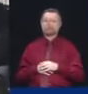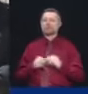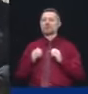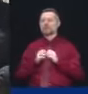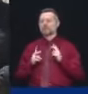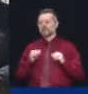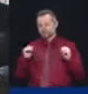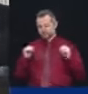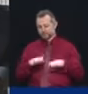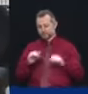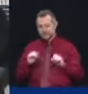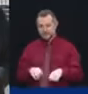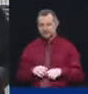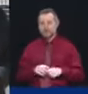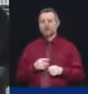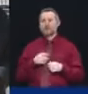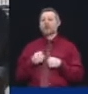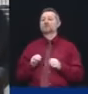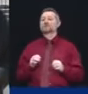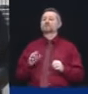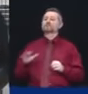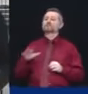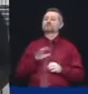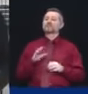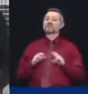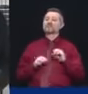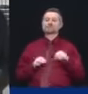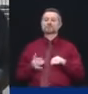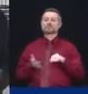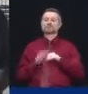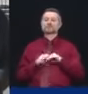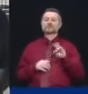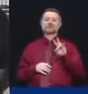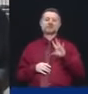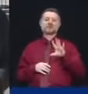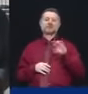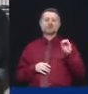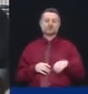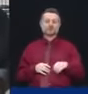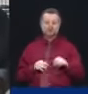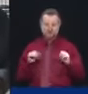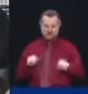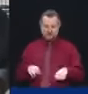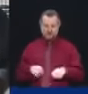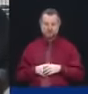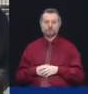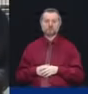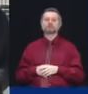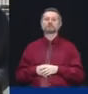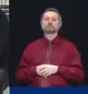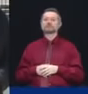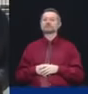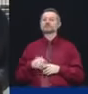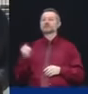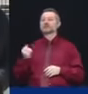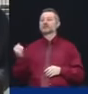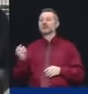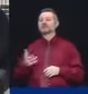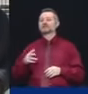stadiums. Offices can go from 50 to 75% occupancy. Casinos can go